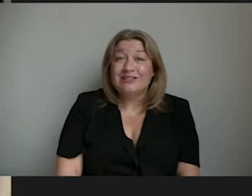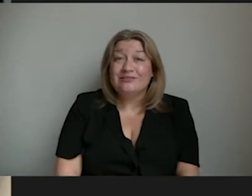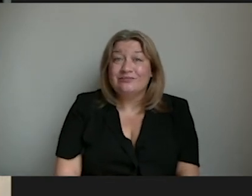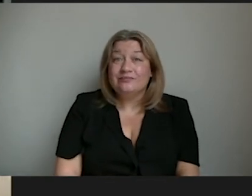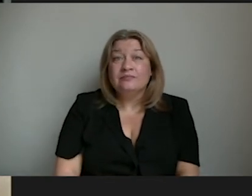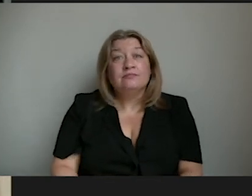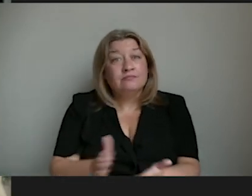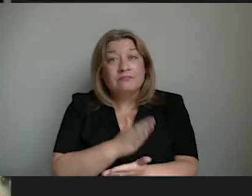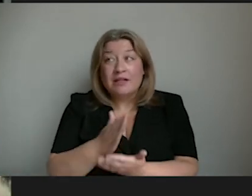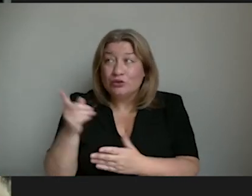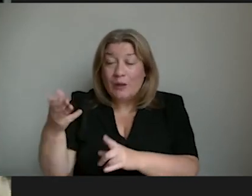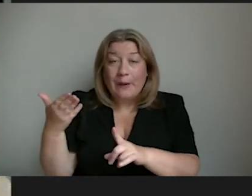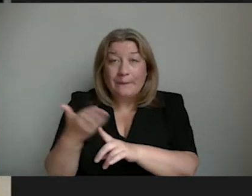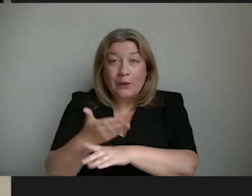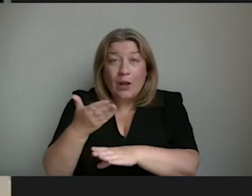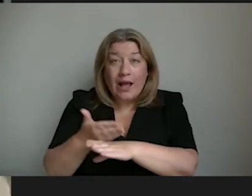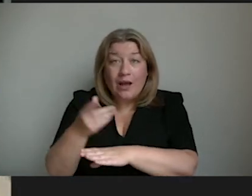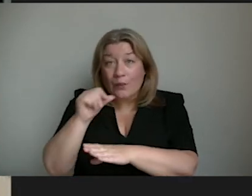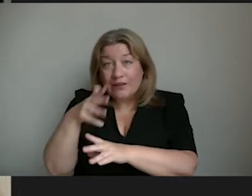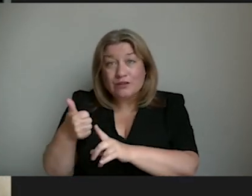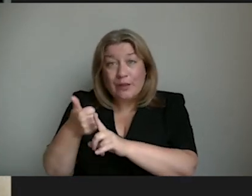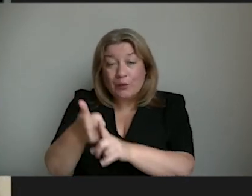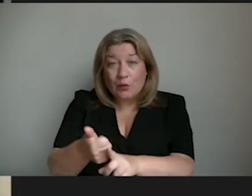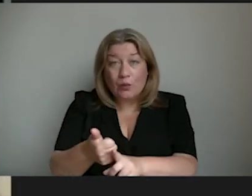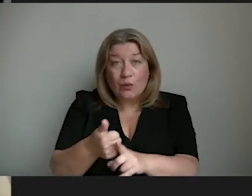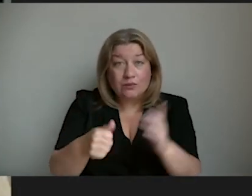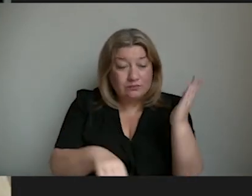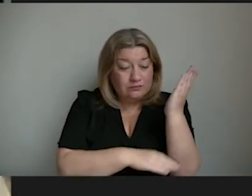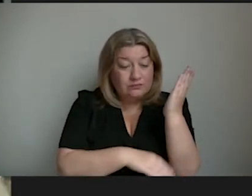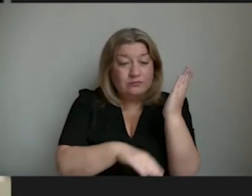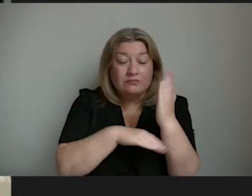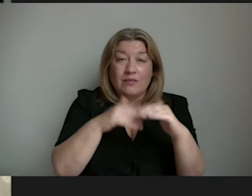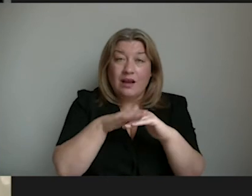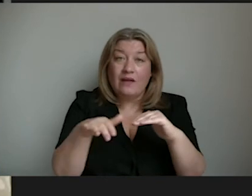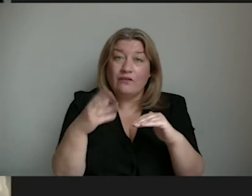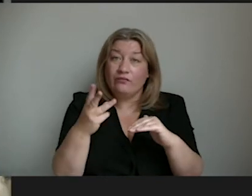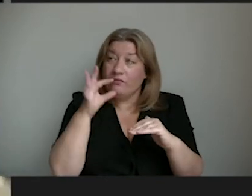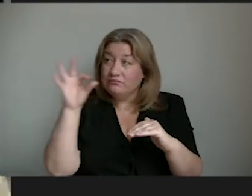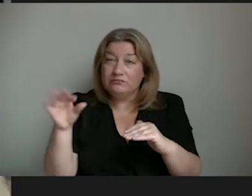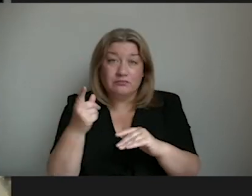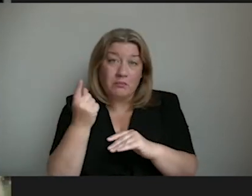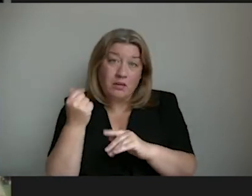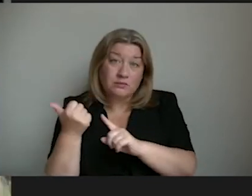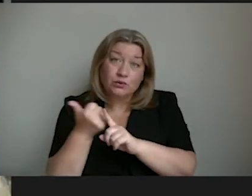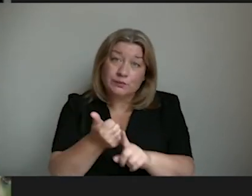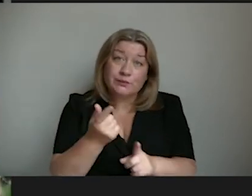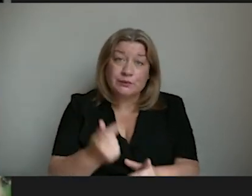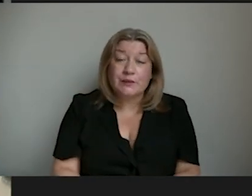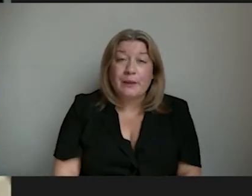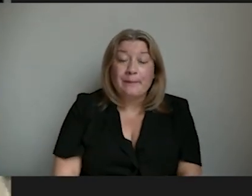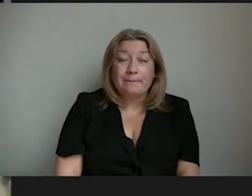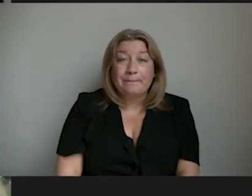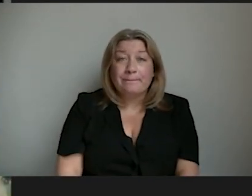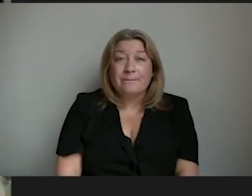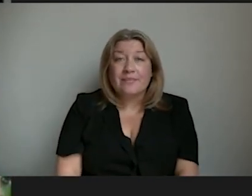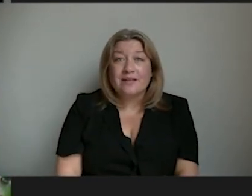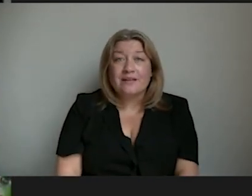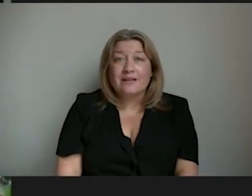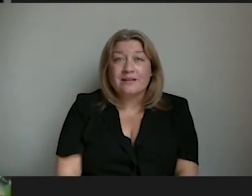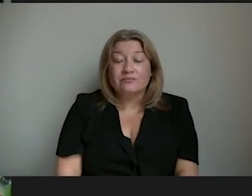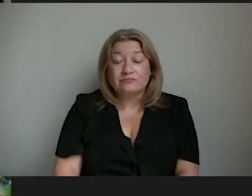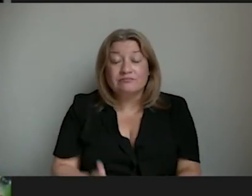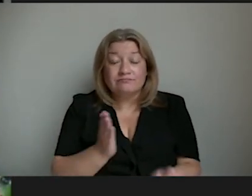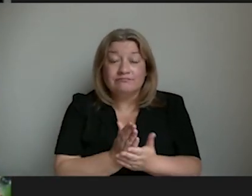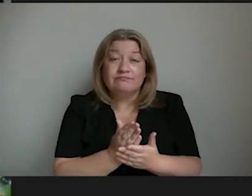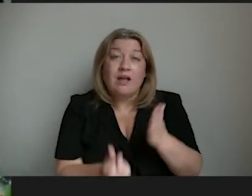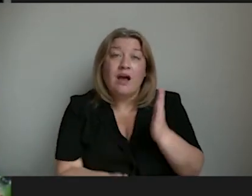So providing obviously your employer will support it, they would, once you've completed your level 2, they'll progress you to your level 3 and 4 and so